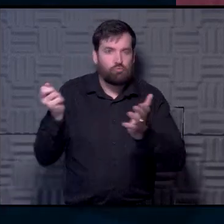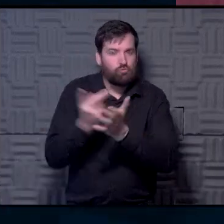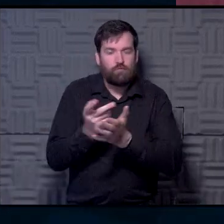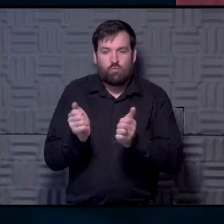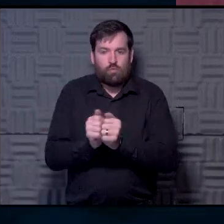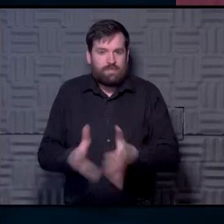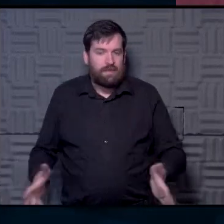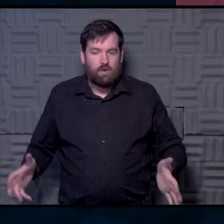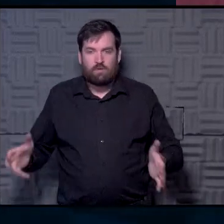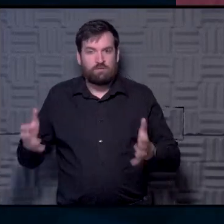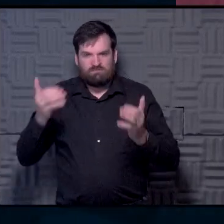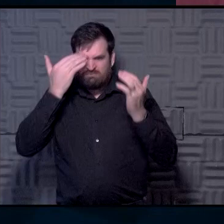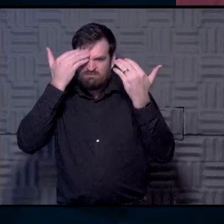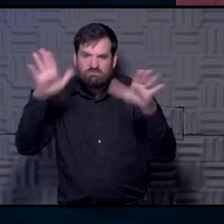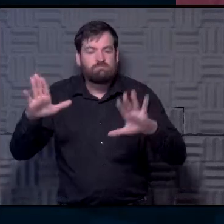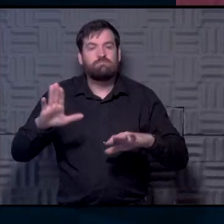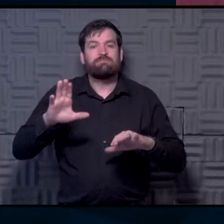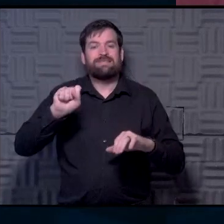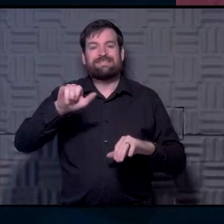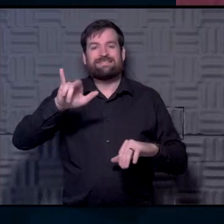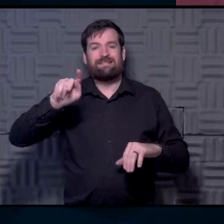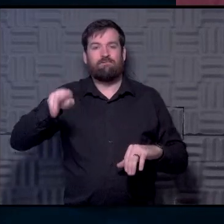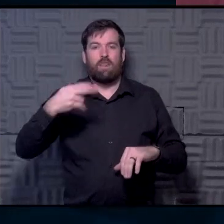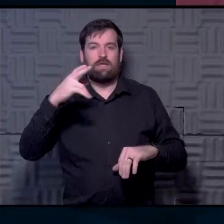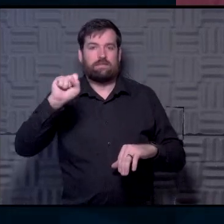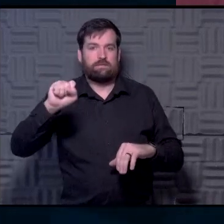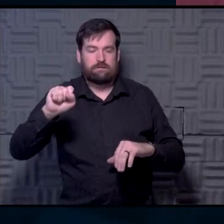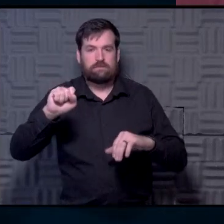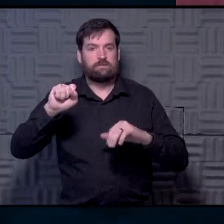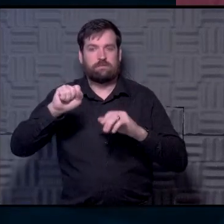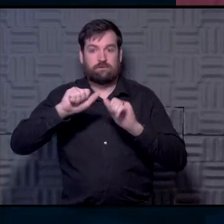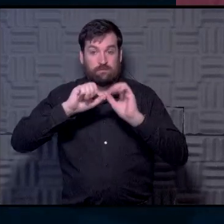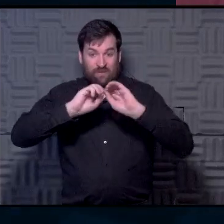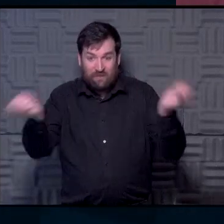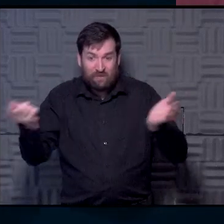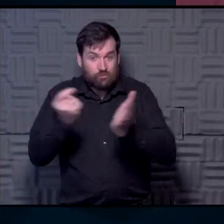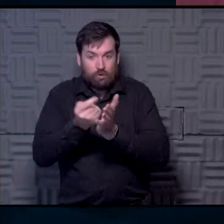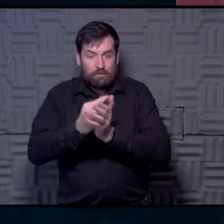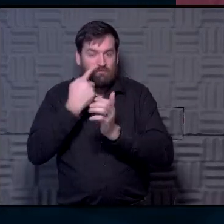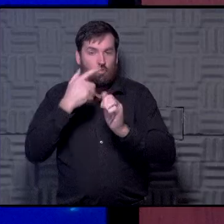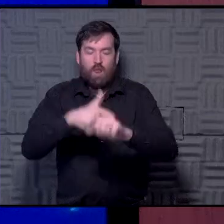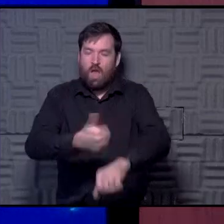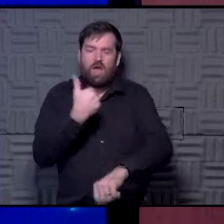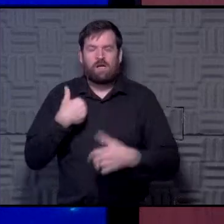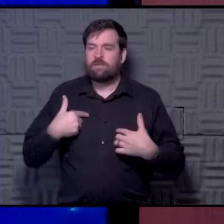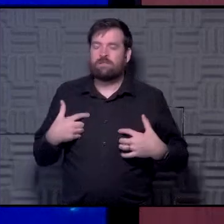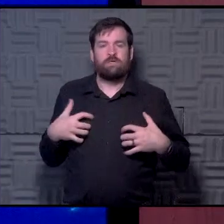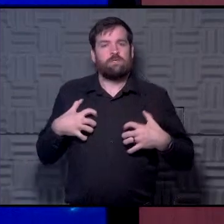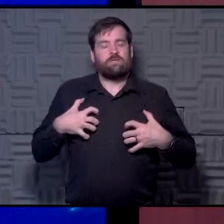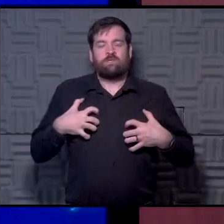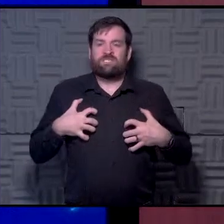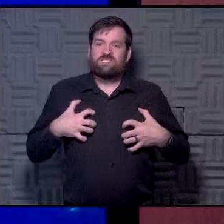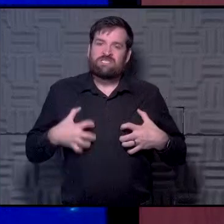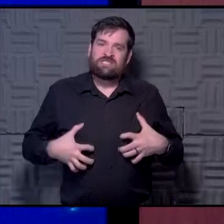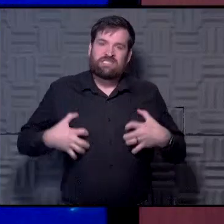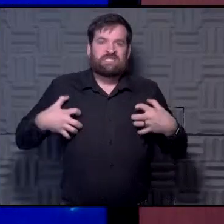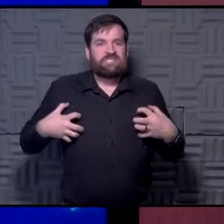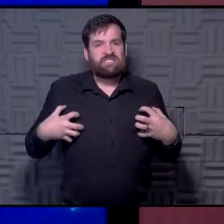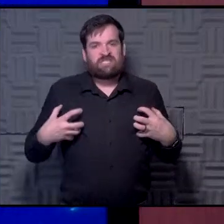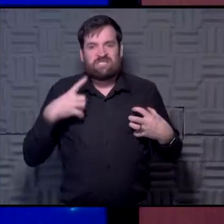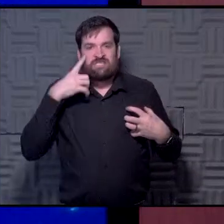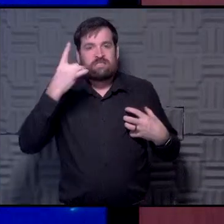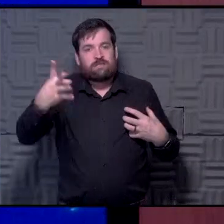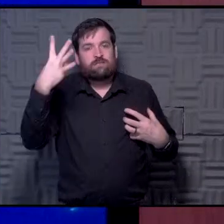their knowledge, and having syphilis go untreated to see what the long-term effects were. That just, I mean, that puts chills down my spine. I mean, that is such a